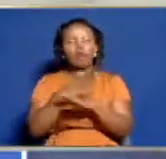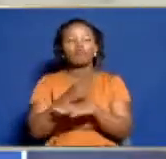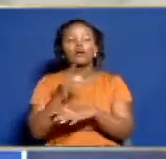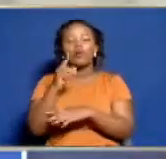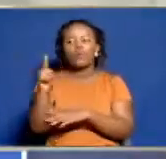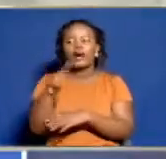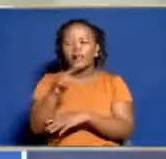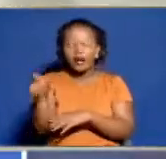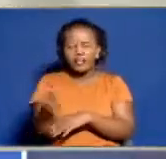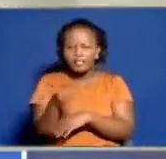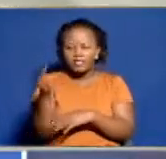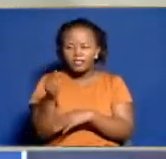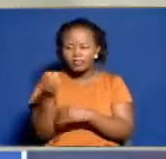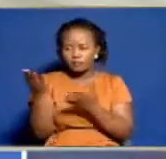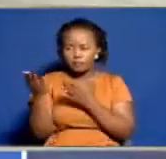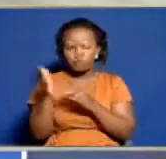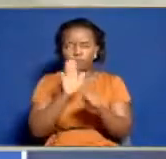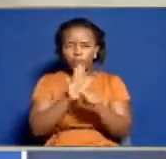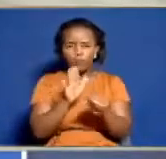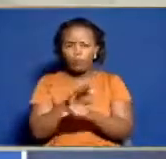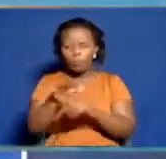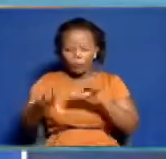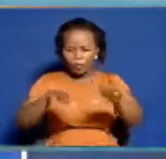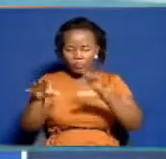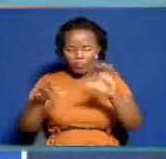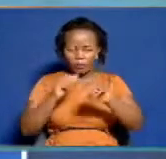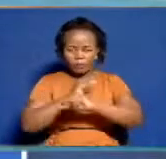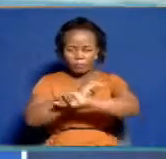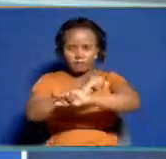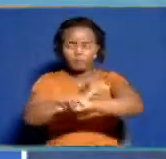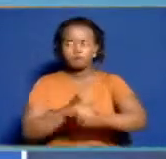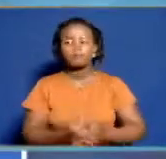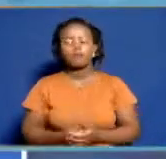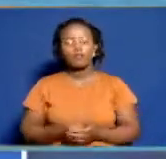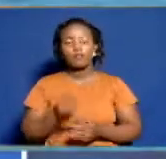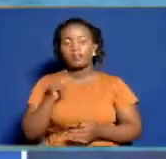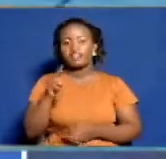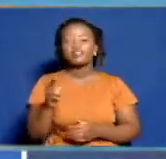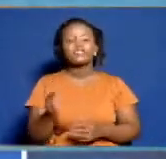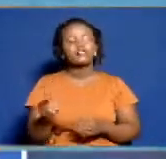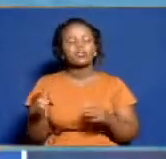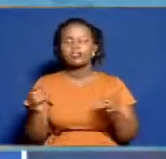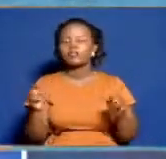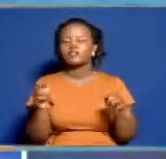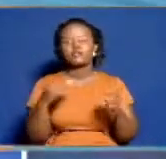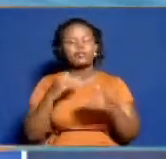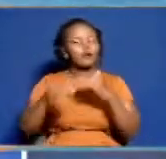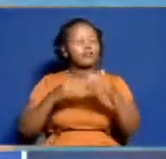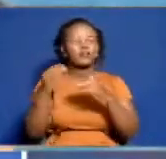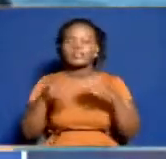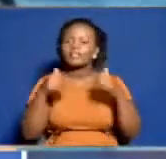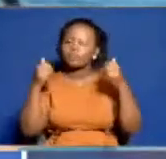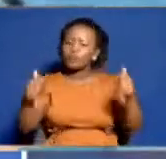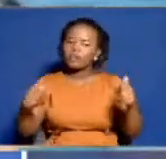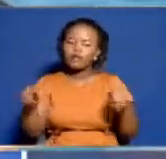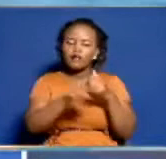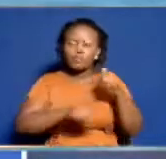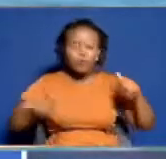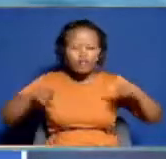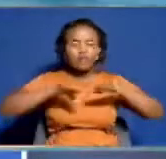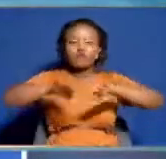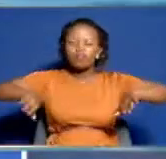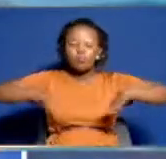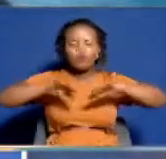swimming and enjoying life within the marine protected area. Area ilikuwa mzuri. Tumefanya diving salama. Nilikuwa na